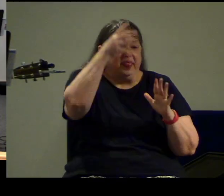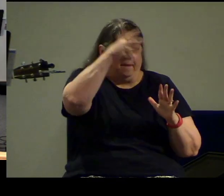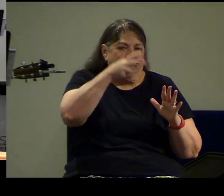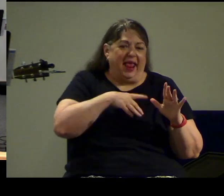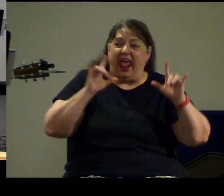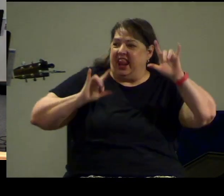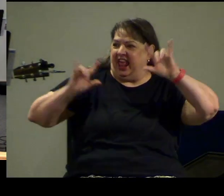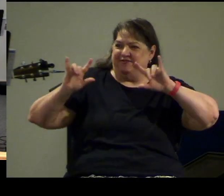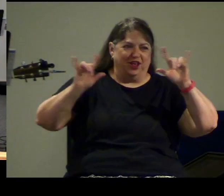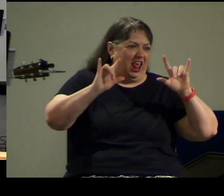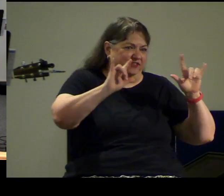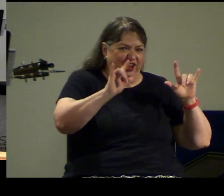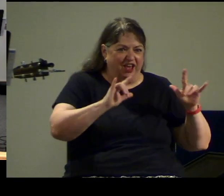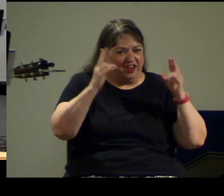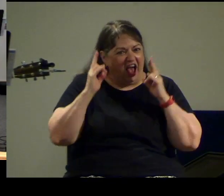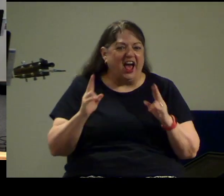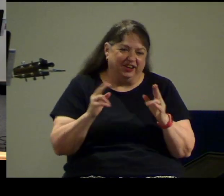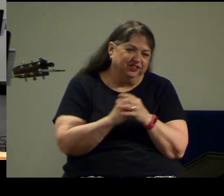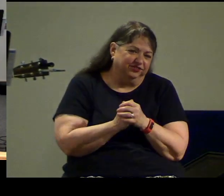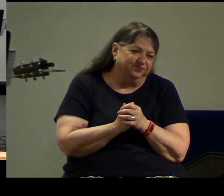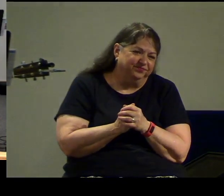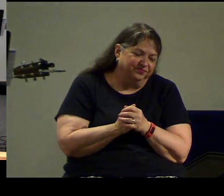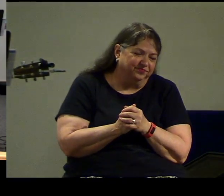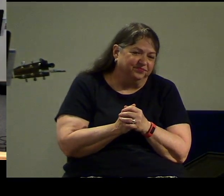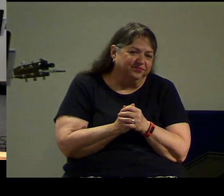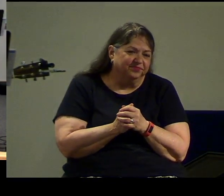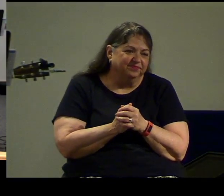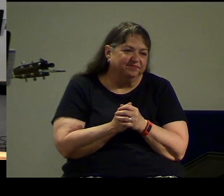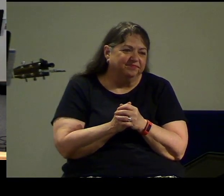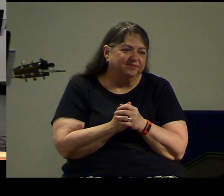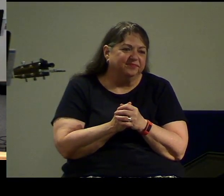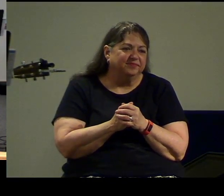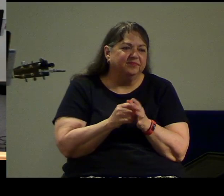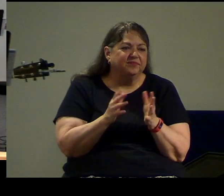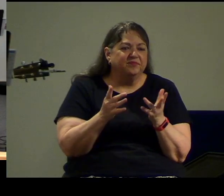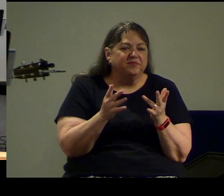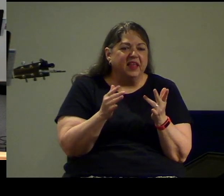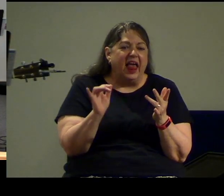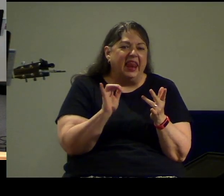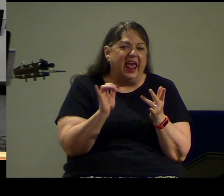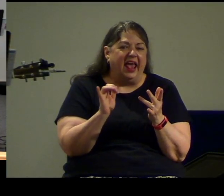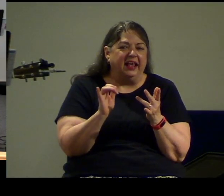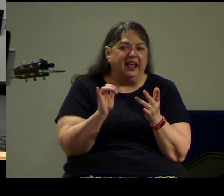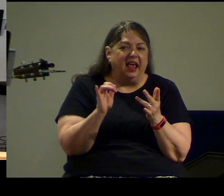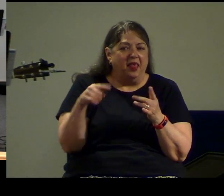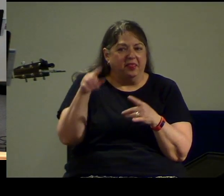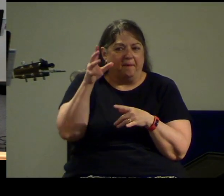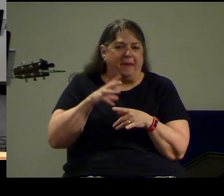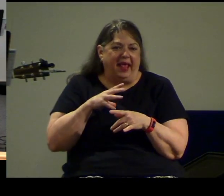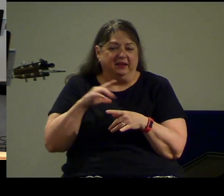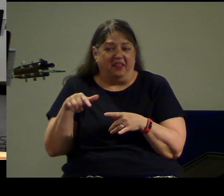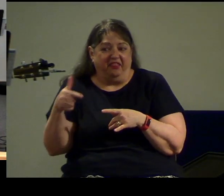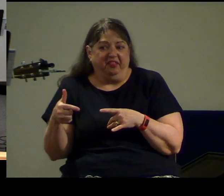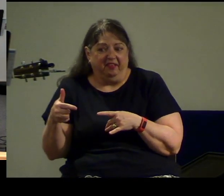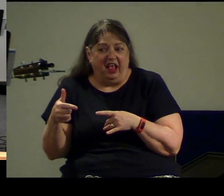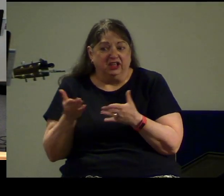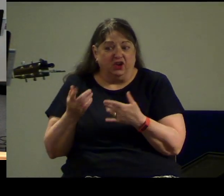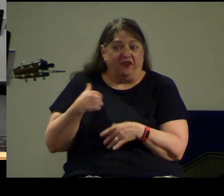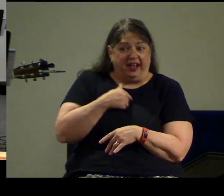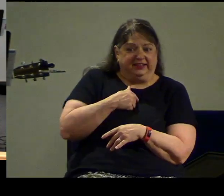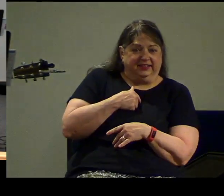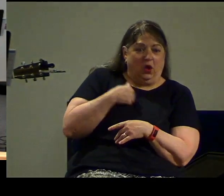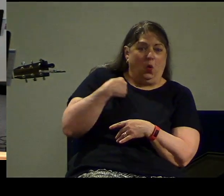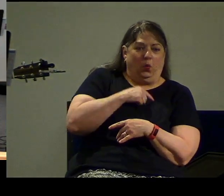and honor them and that care about them, just like they did for us when it was Mother's Day. So if